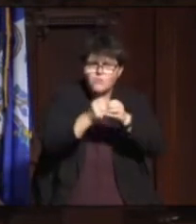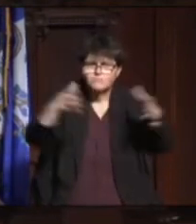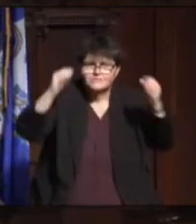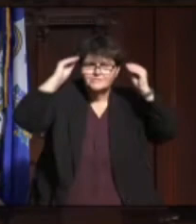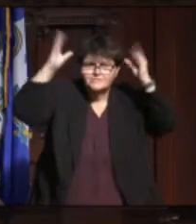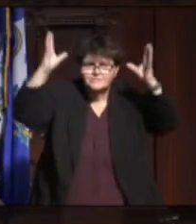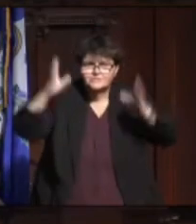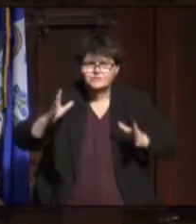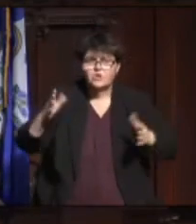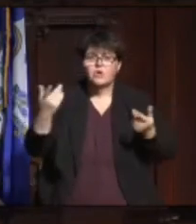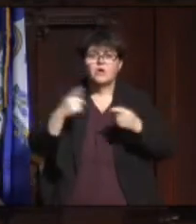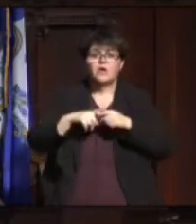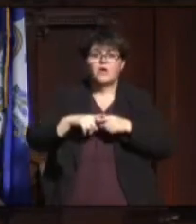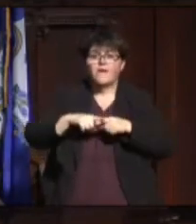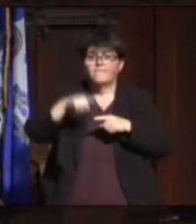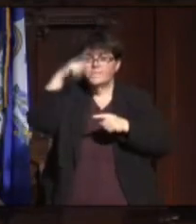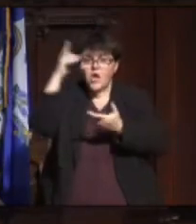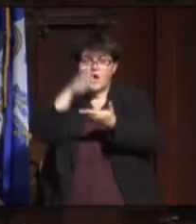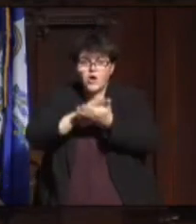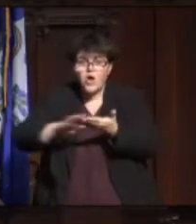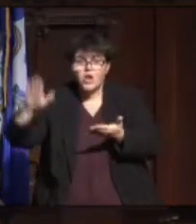Puerto Rico.